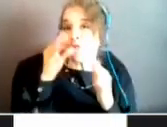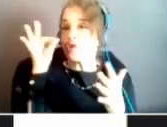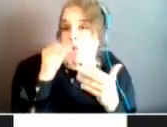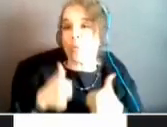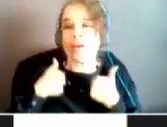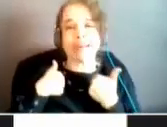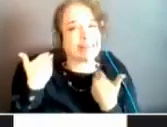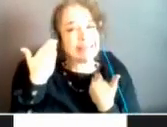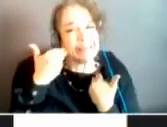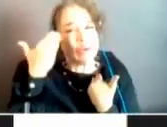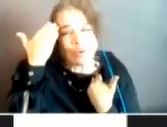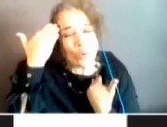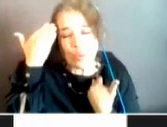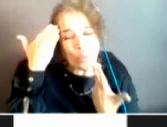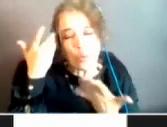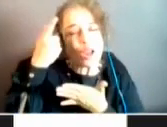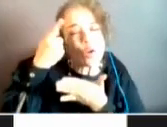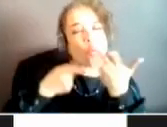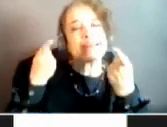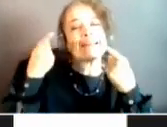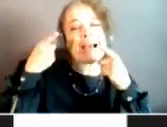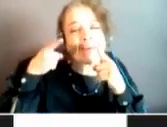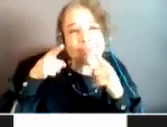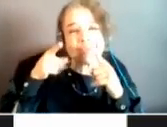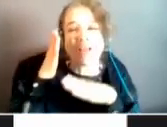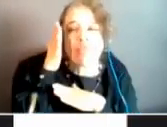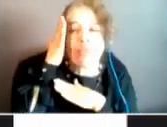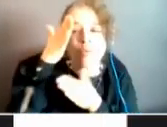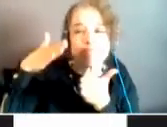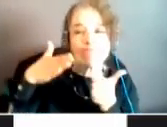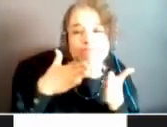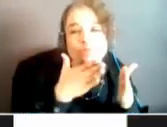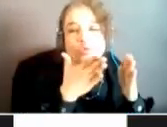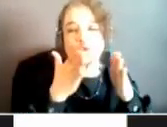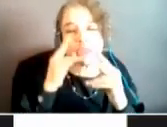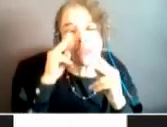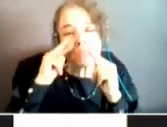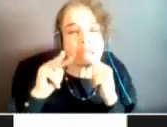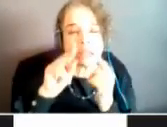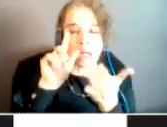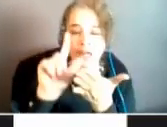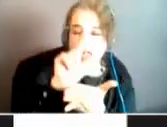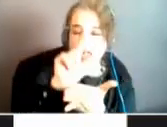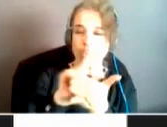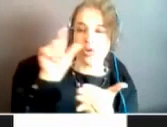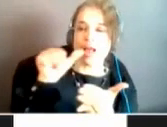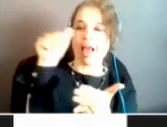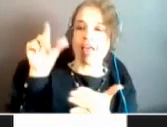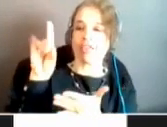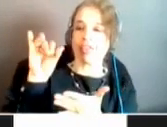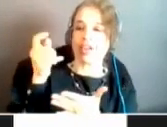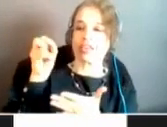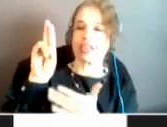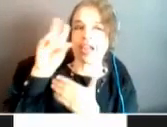And we don't quite know what's going to happen down the road. When I looked at the literature about other disasters faced in